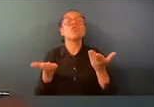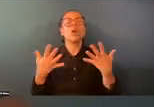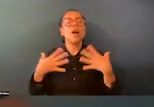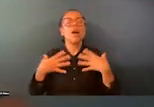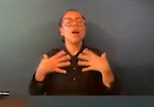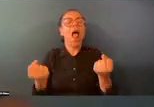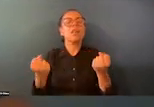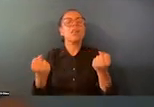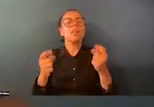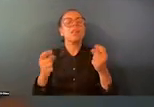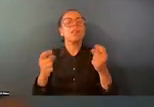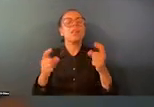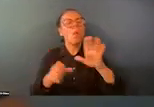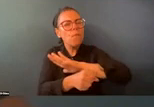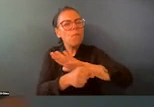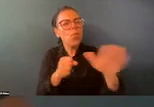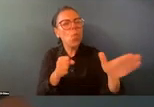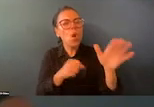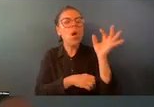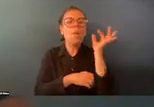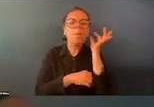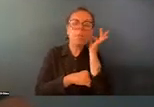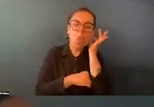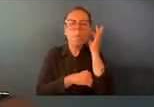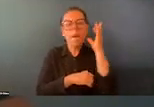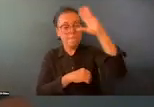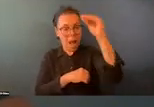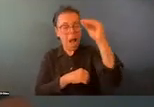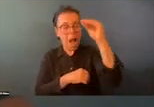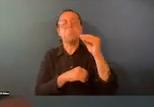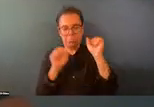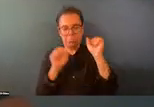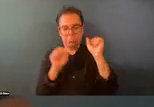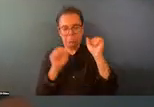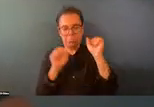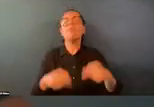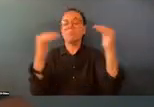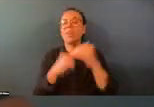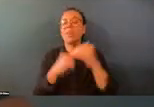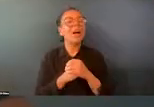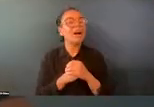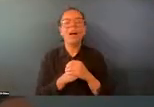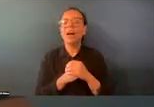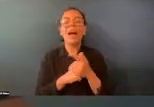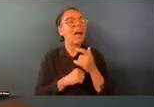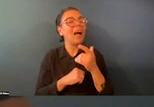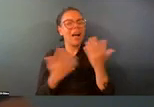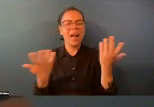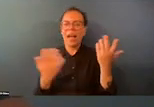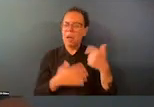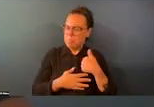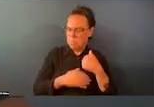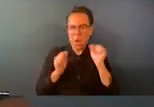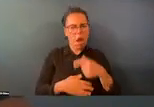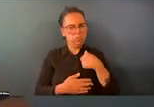services is very critical for gender equality, as sexual reproductive health and rights and bodily autonomy are foundations